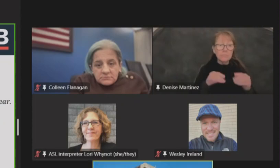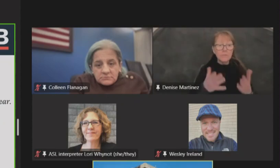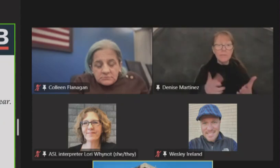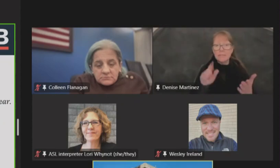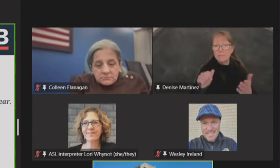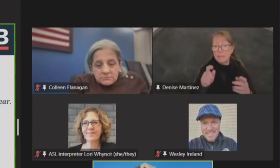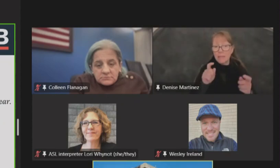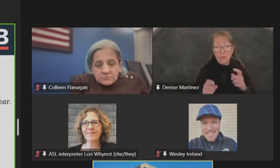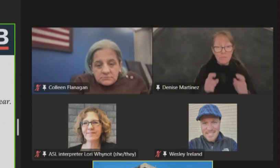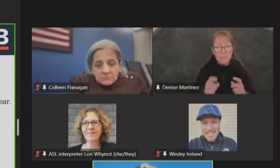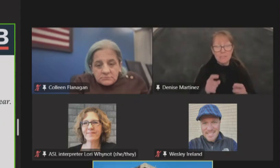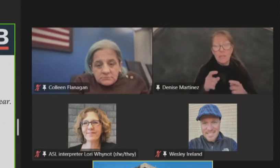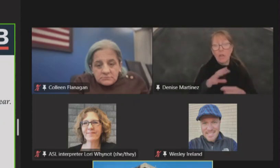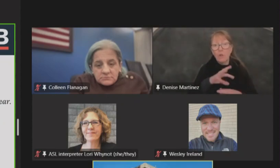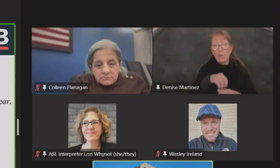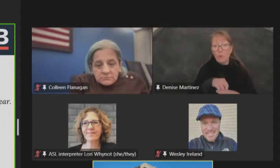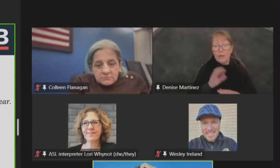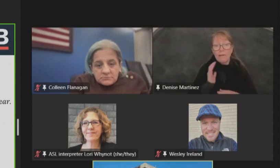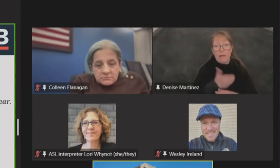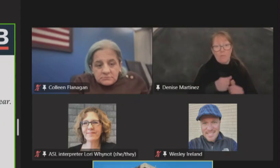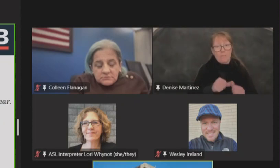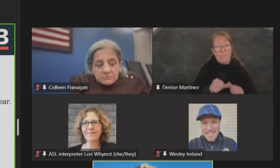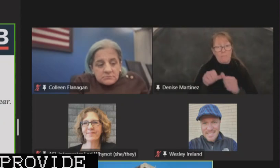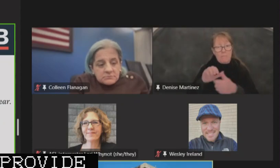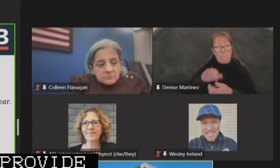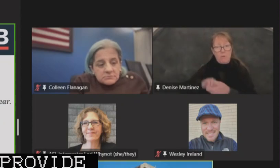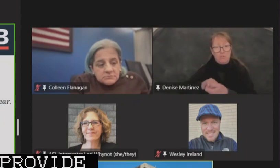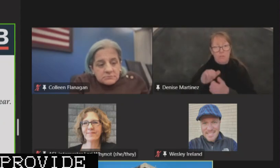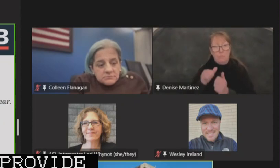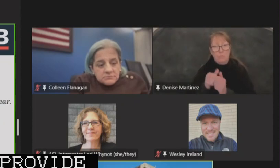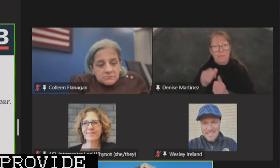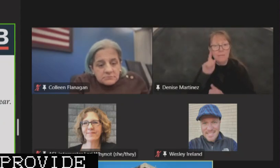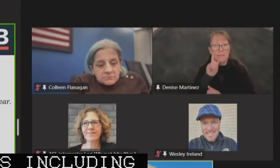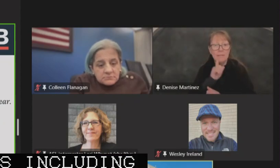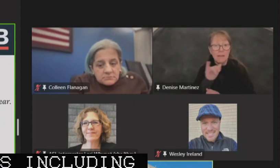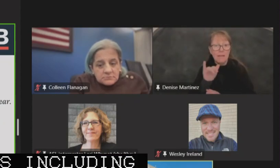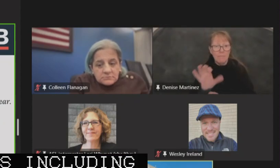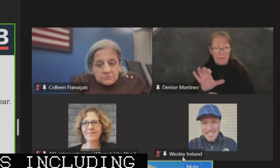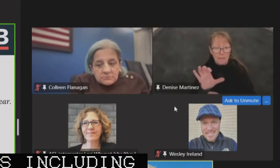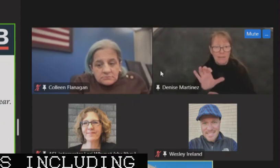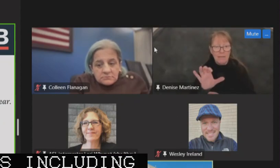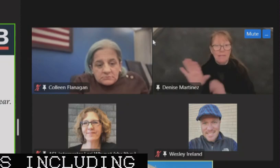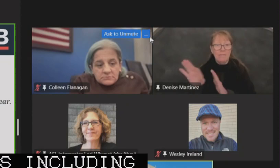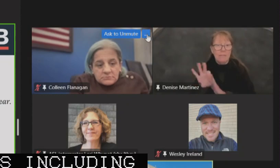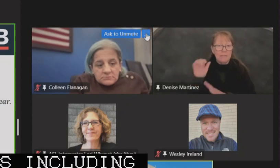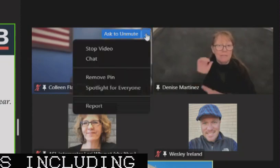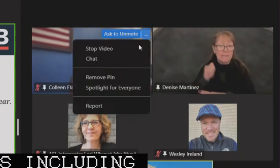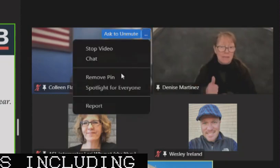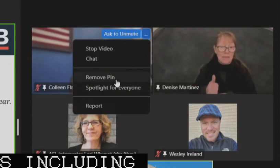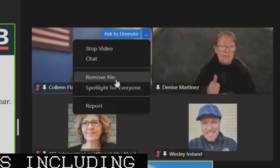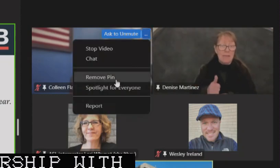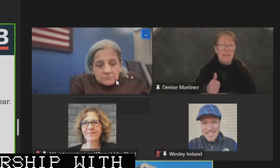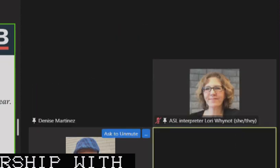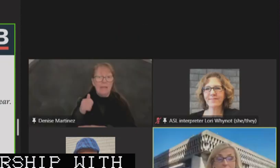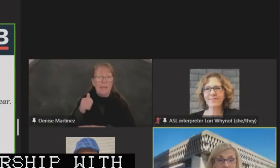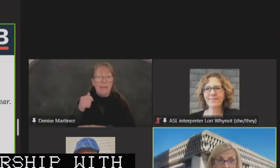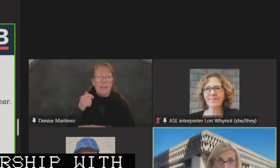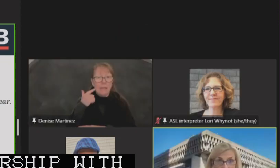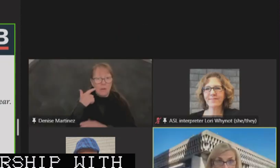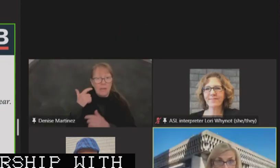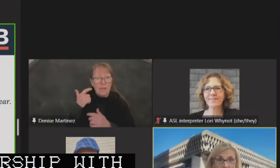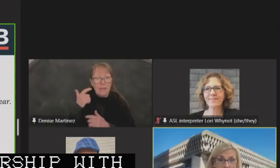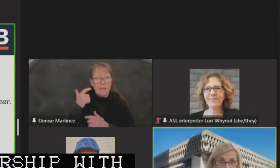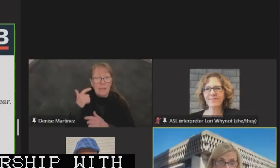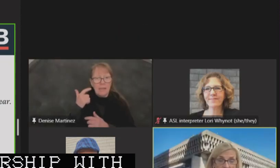our continued partnership with Deaf Inc., which has designated hearing impaired and low visual, blind